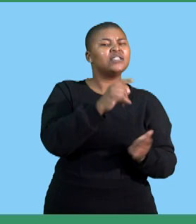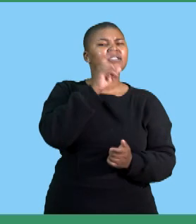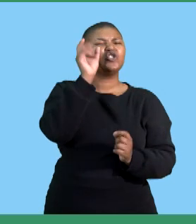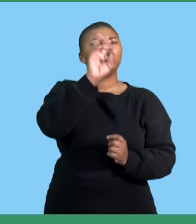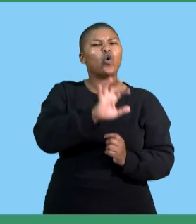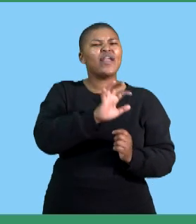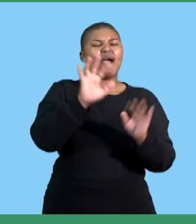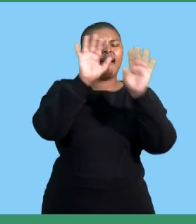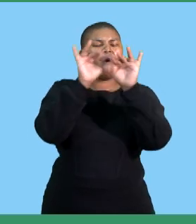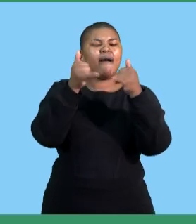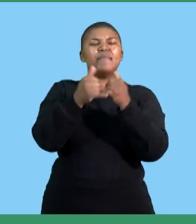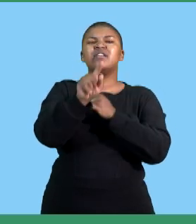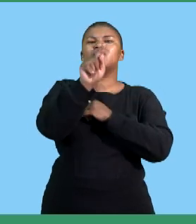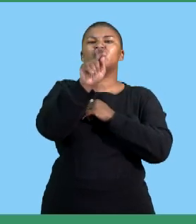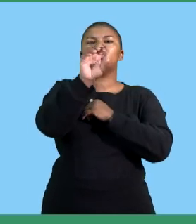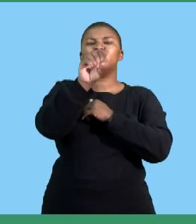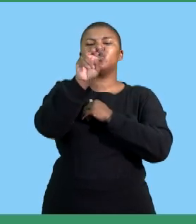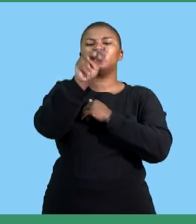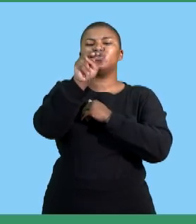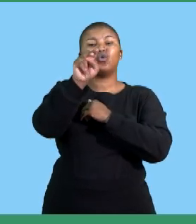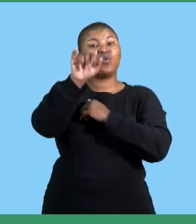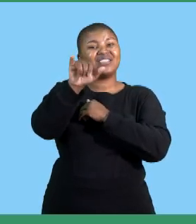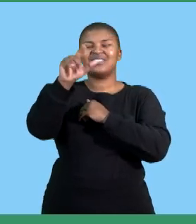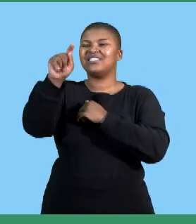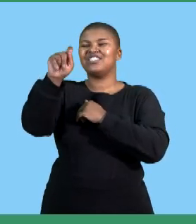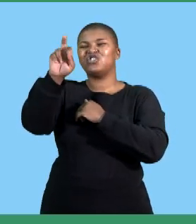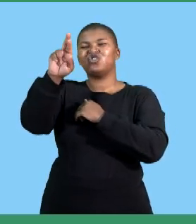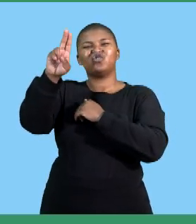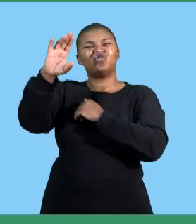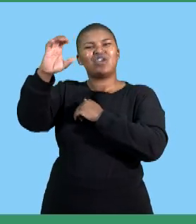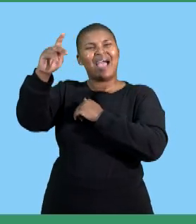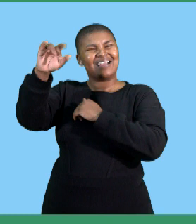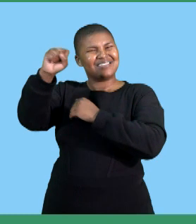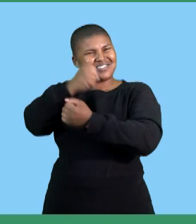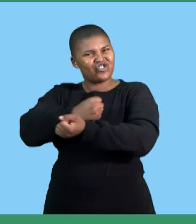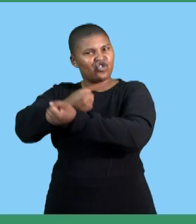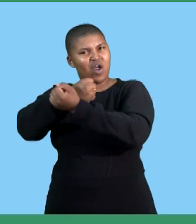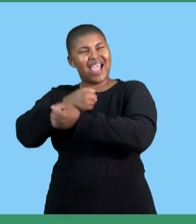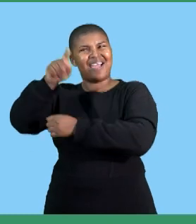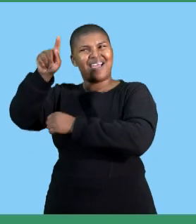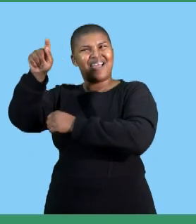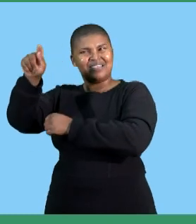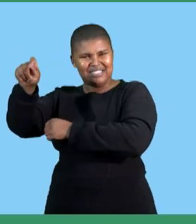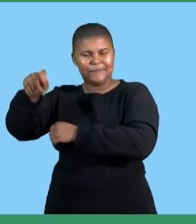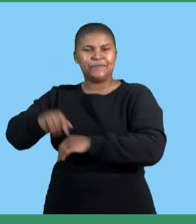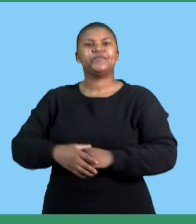then try and see what kind of problem-solving technique has been applied.